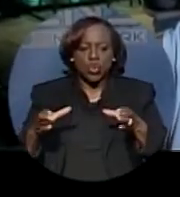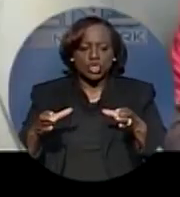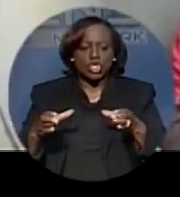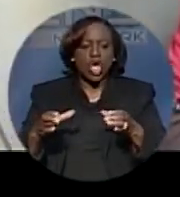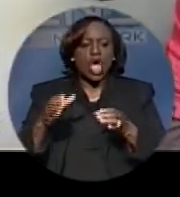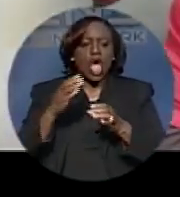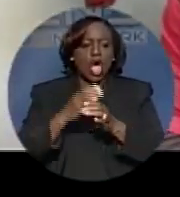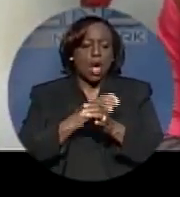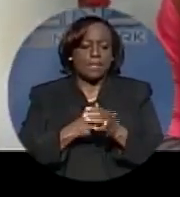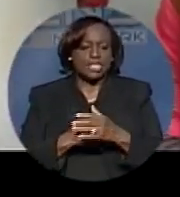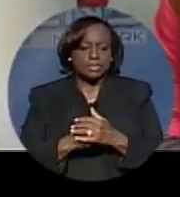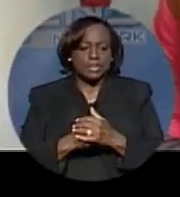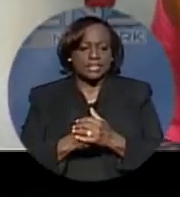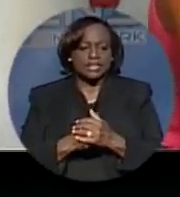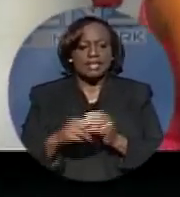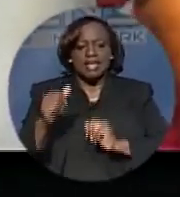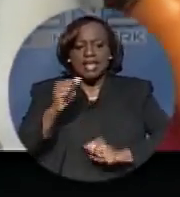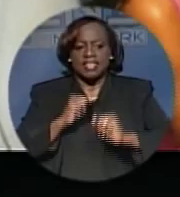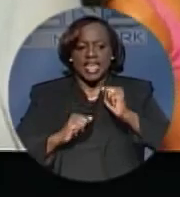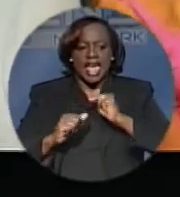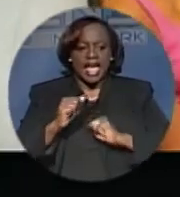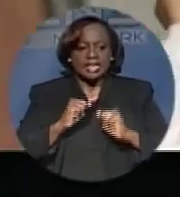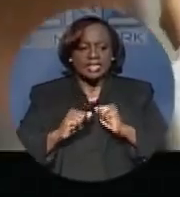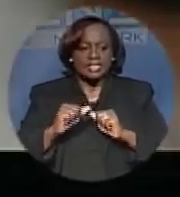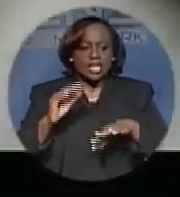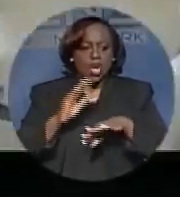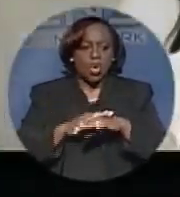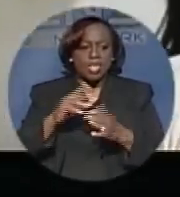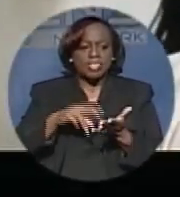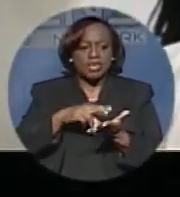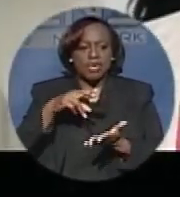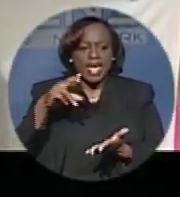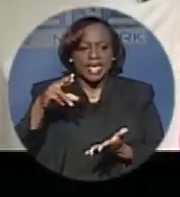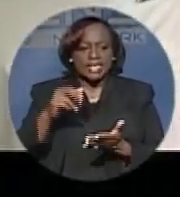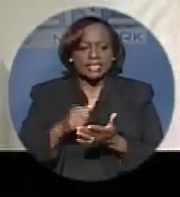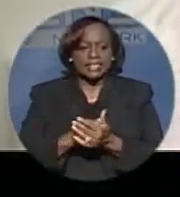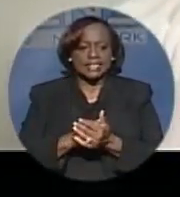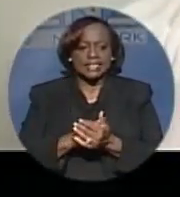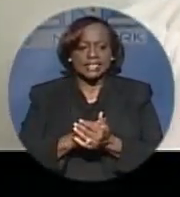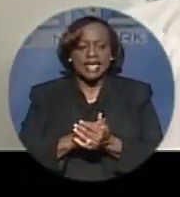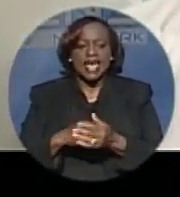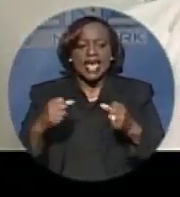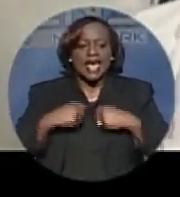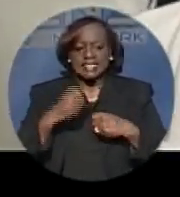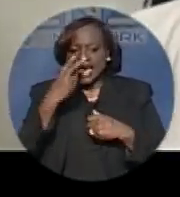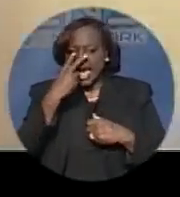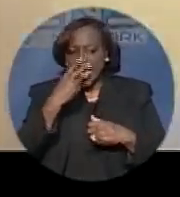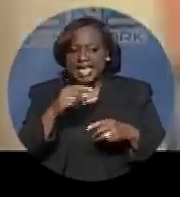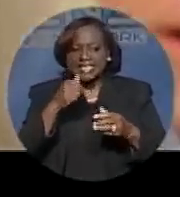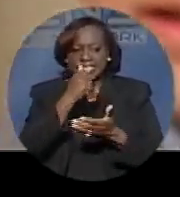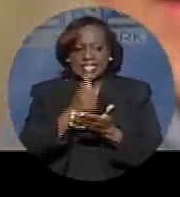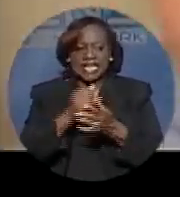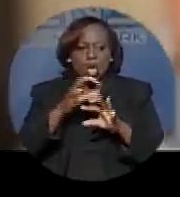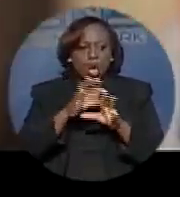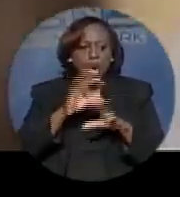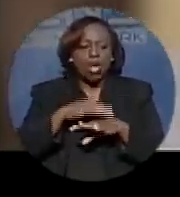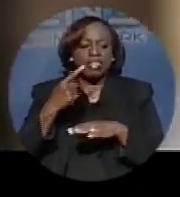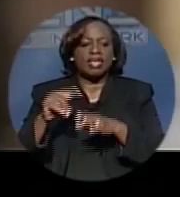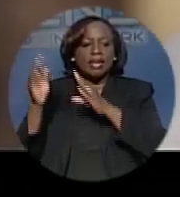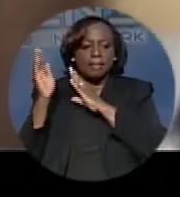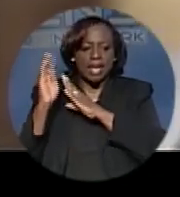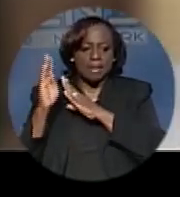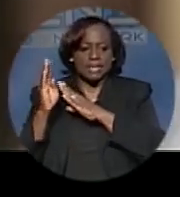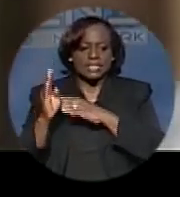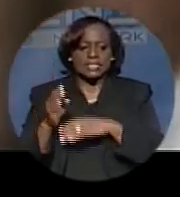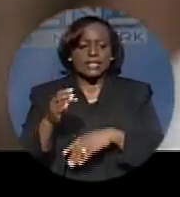accomplishment. Now the actress on the rise and tourism ambassador has her eyes set on the Bahamas. Fox is teaming up with her big